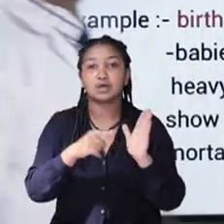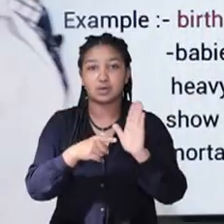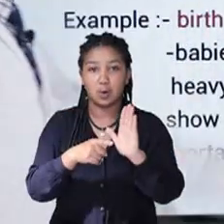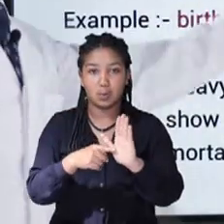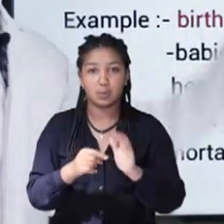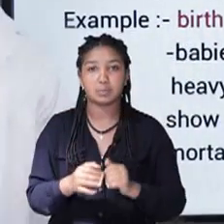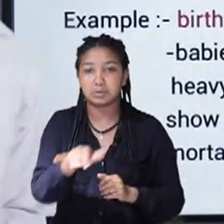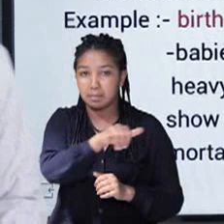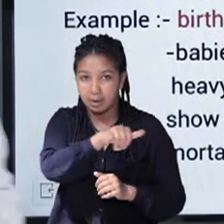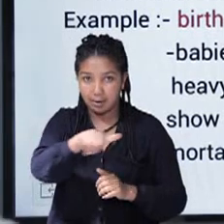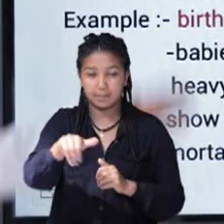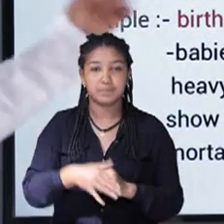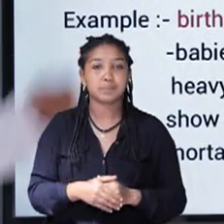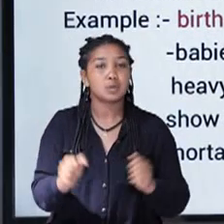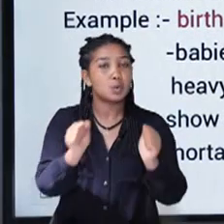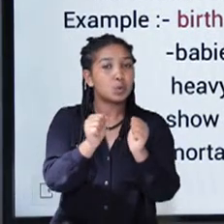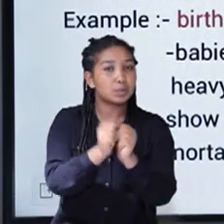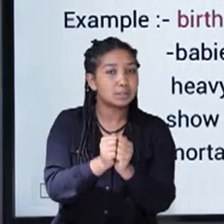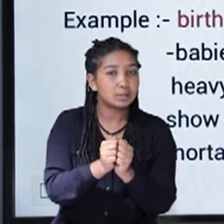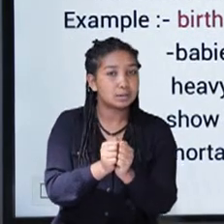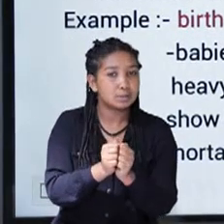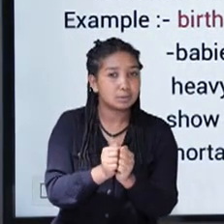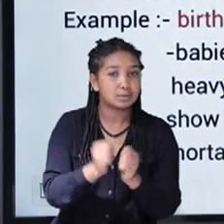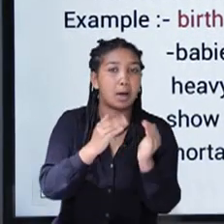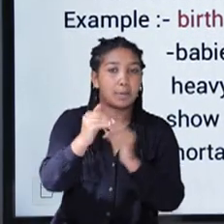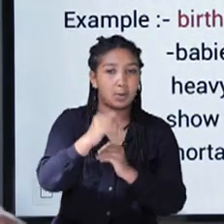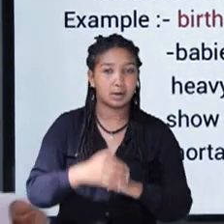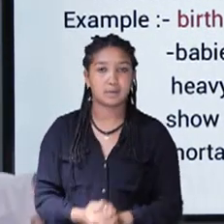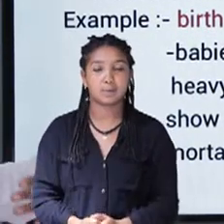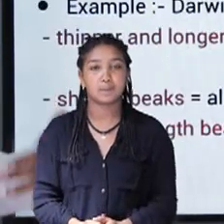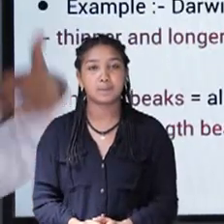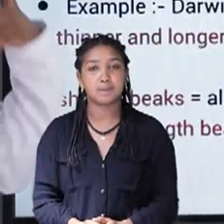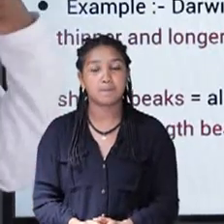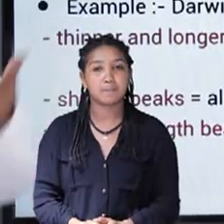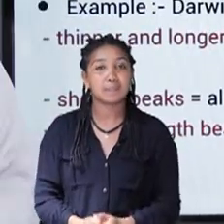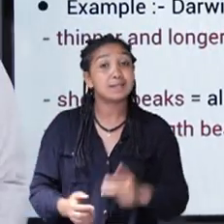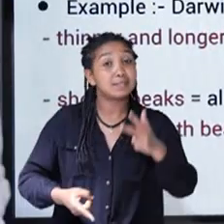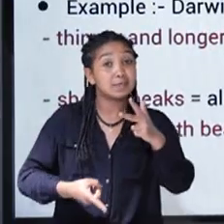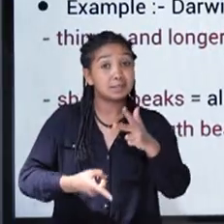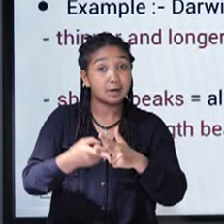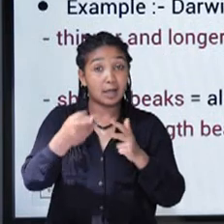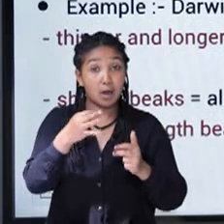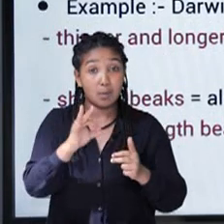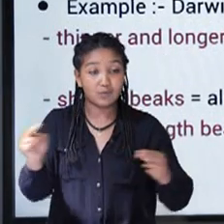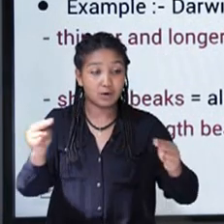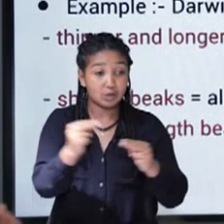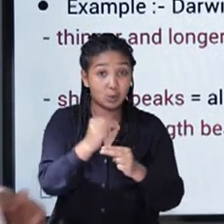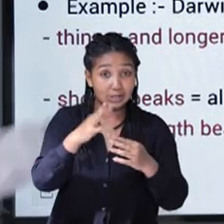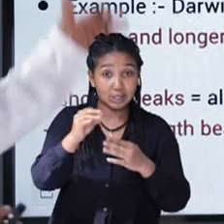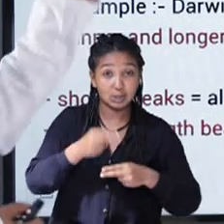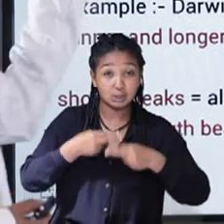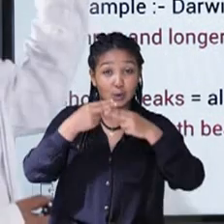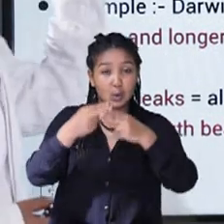shows also similar with the upper one. And the third type of natural